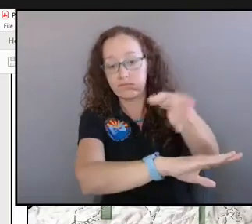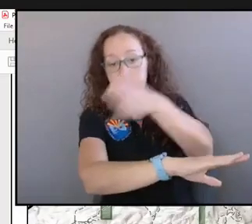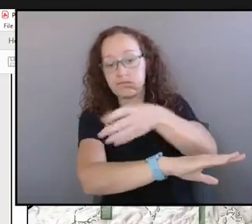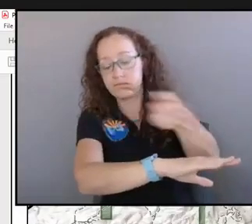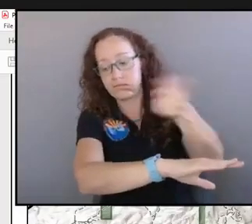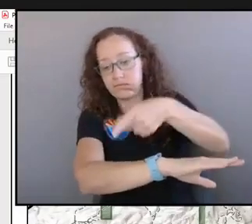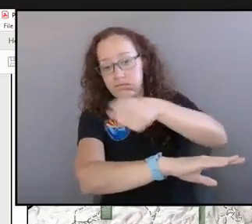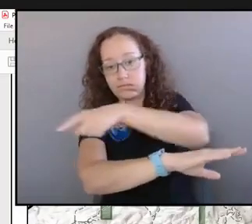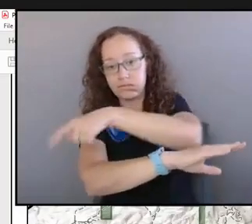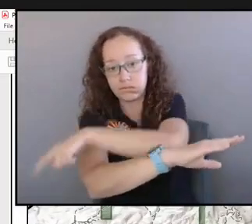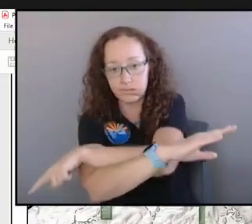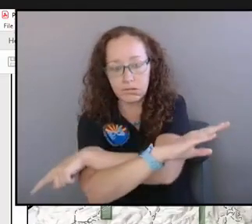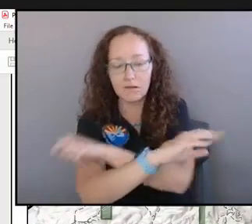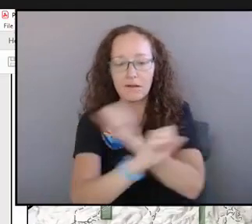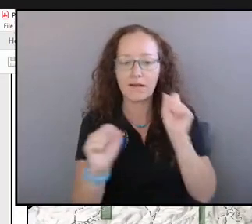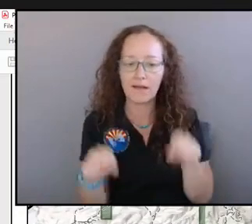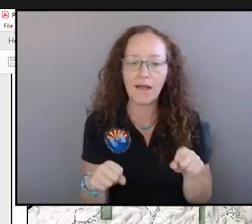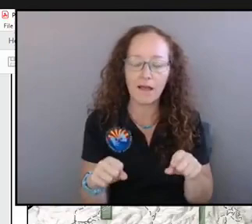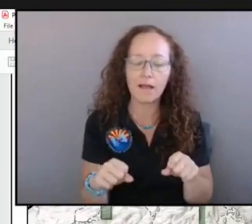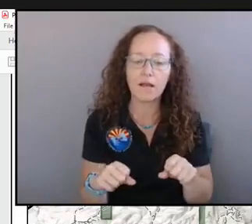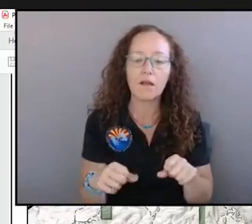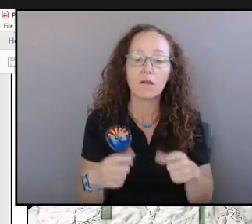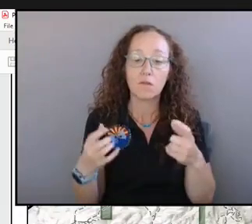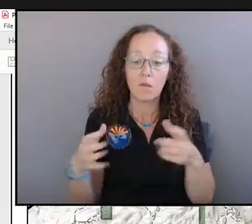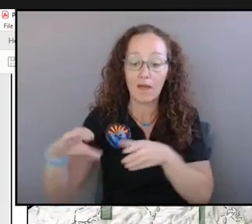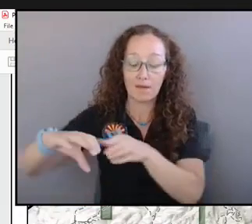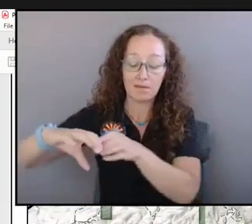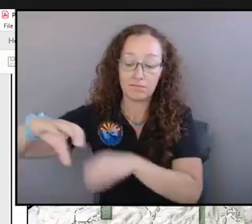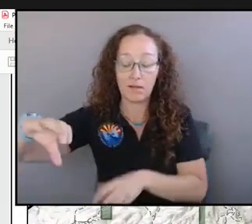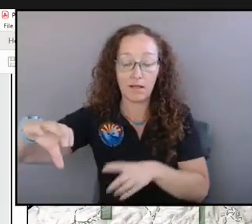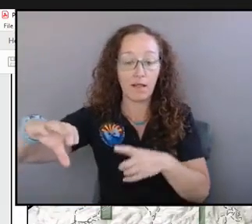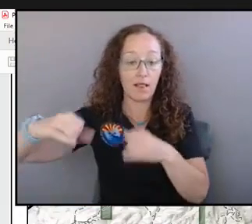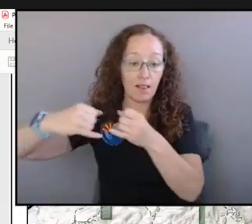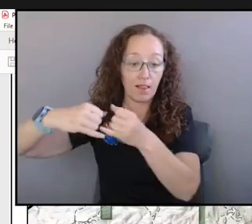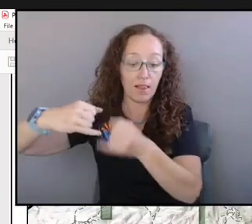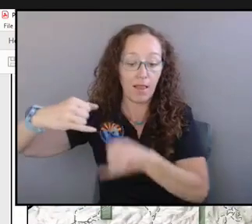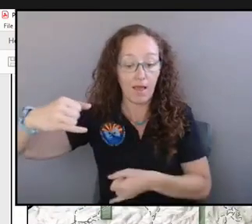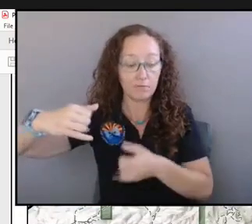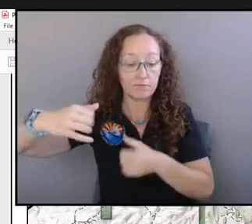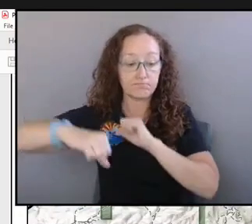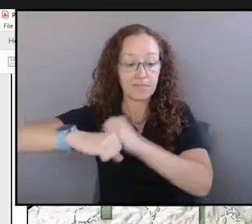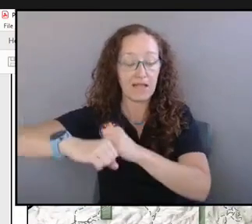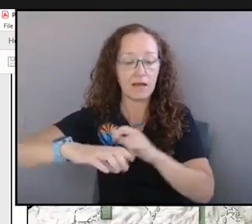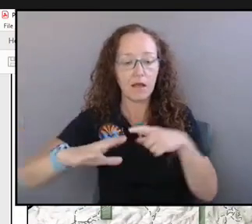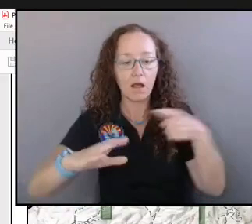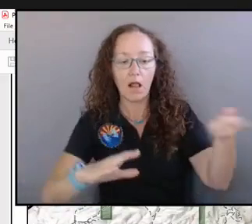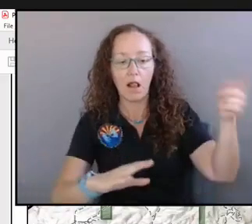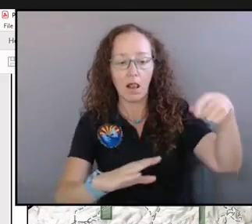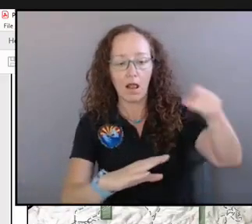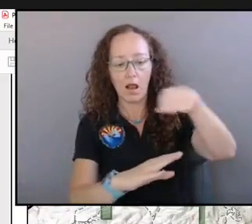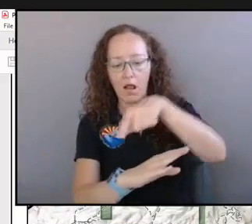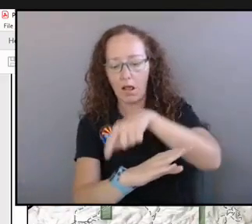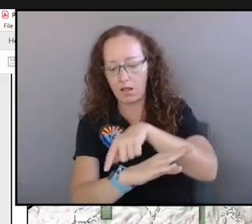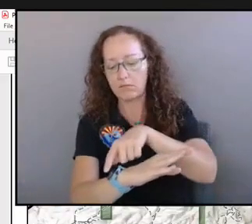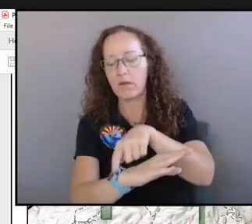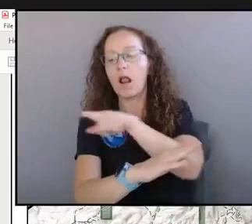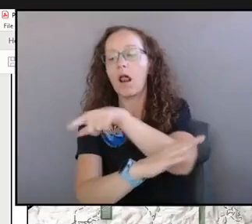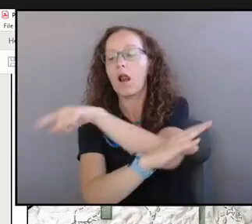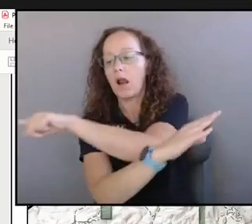or through the fire line, they continue on down, setting fire down into the fuel that runs back